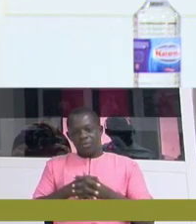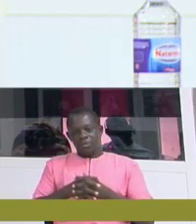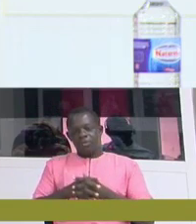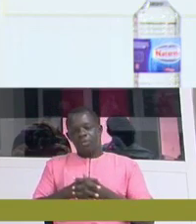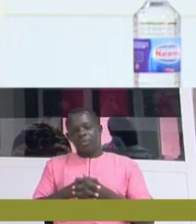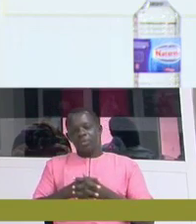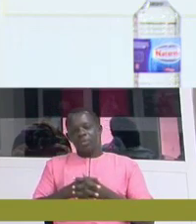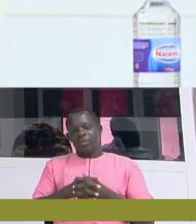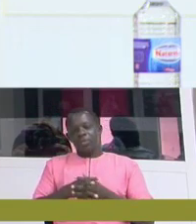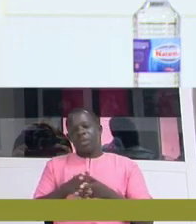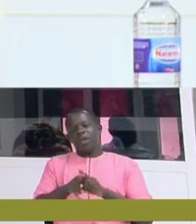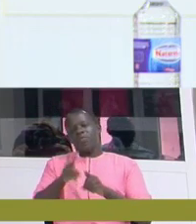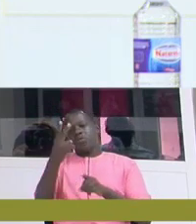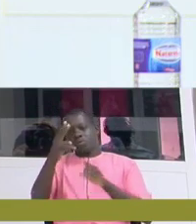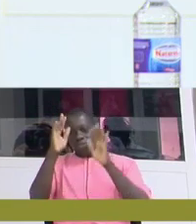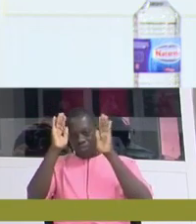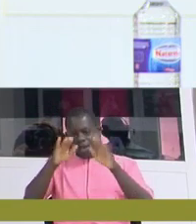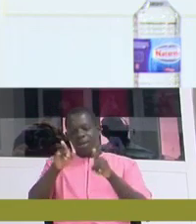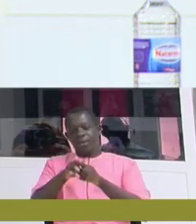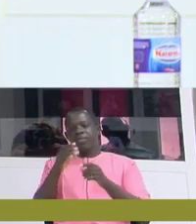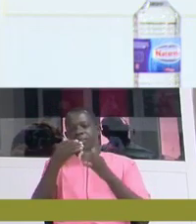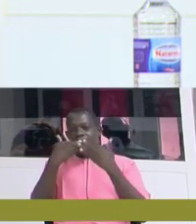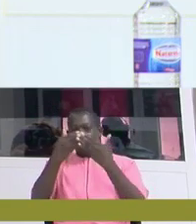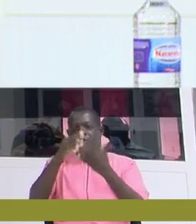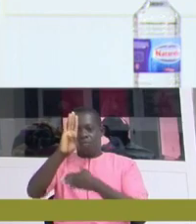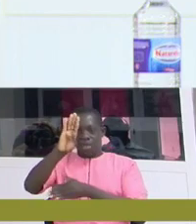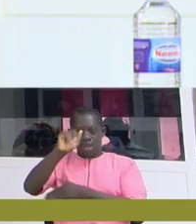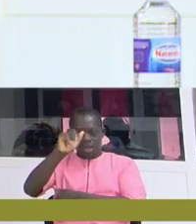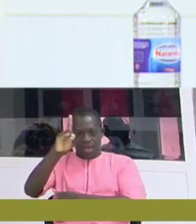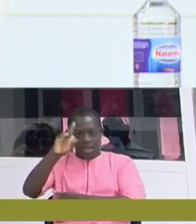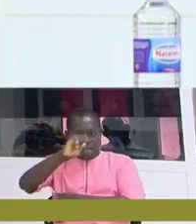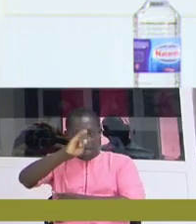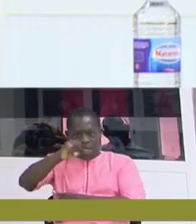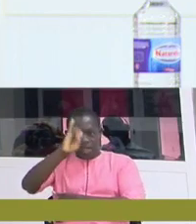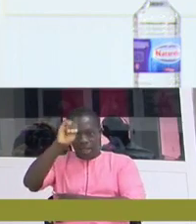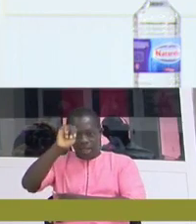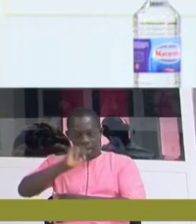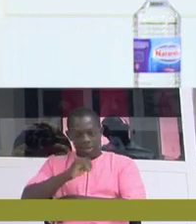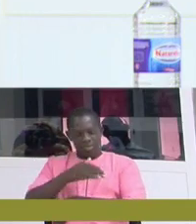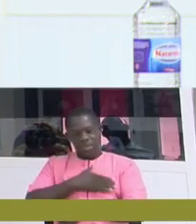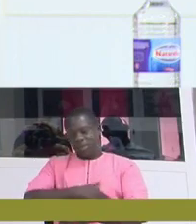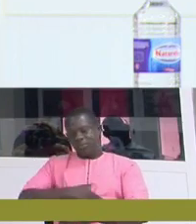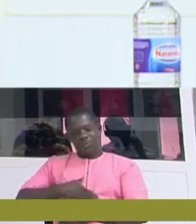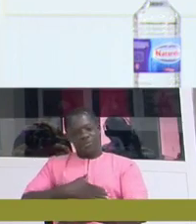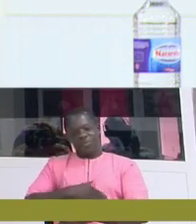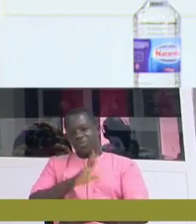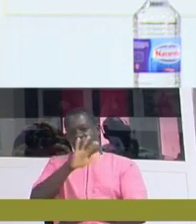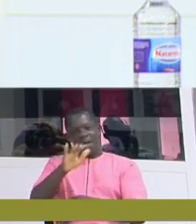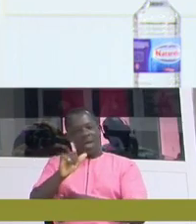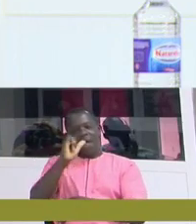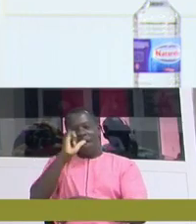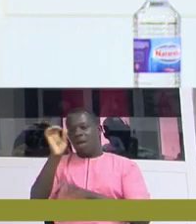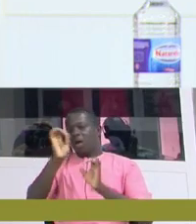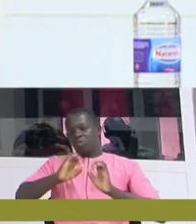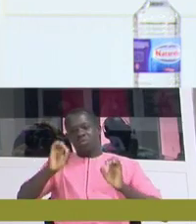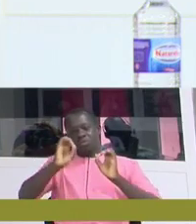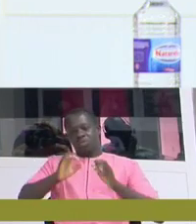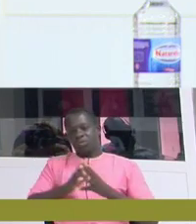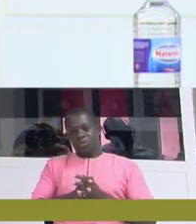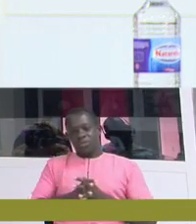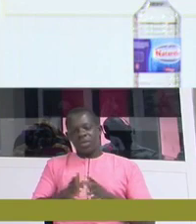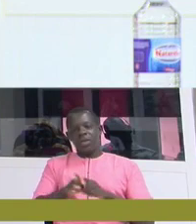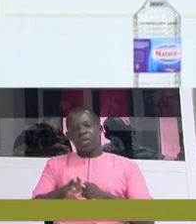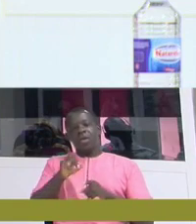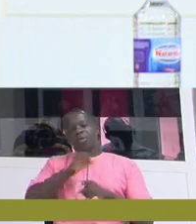After two. Baji. And said, Baji. Baji, konko benna. Baji, I'm hungry. Mindo benna. I'm thirsty. Abiru Musa yendundi jang.